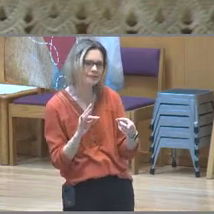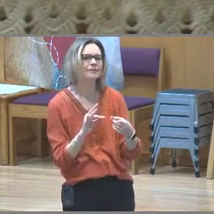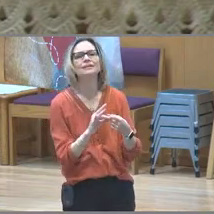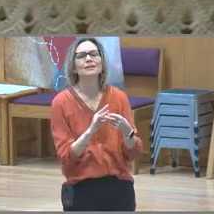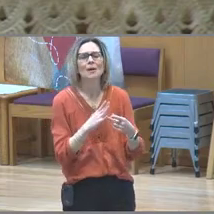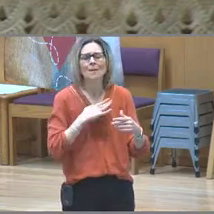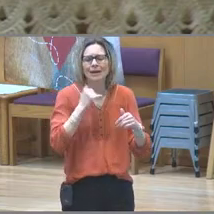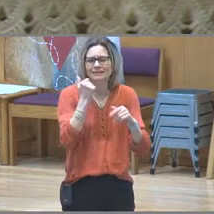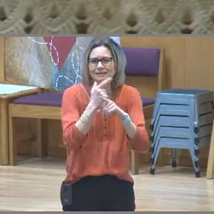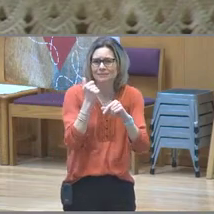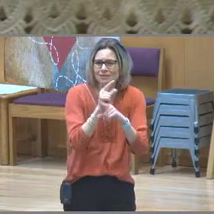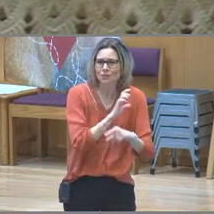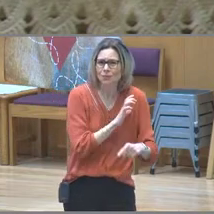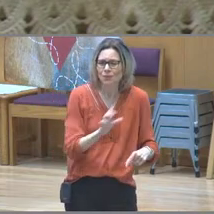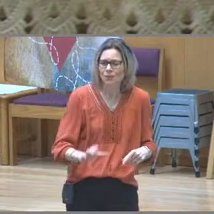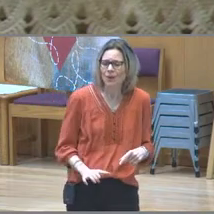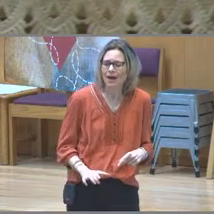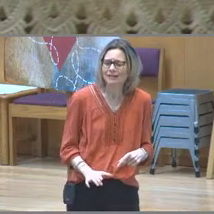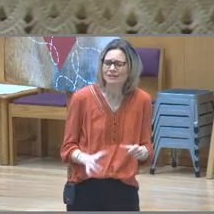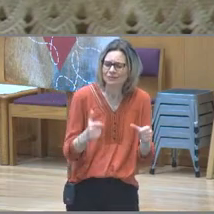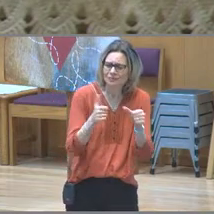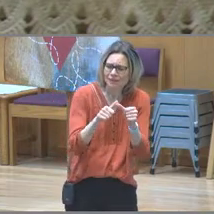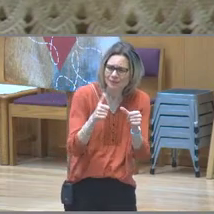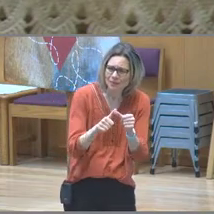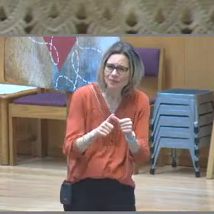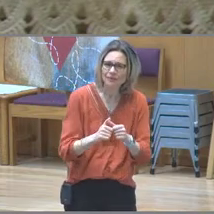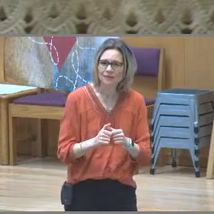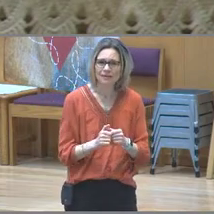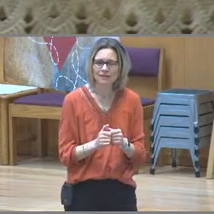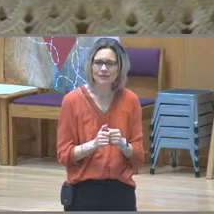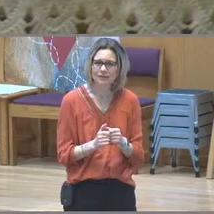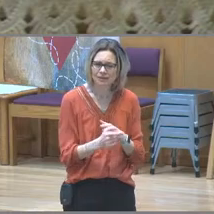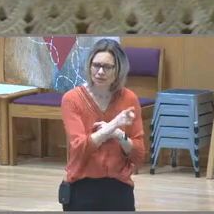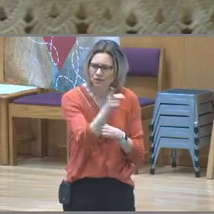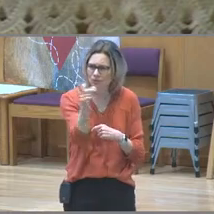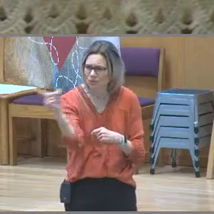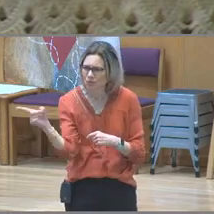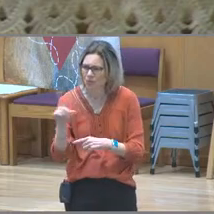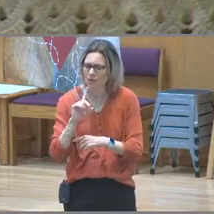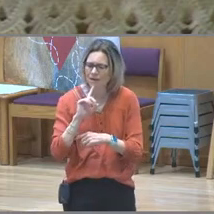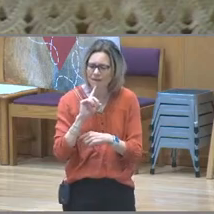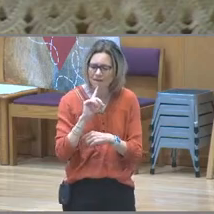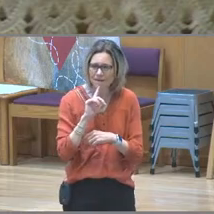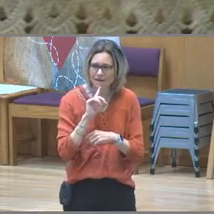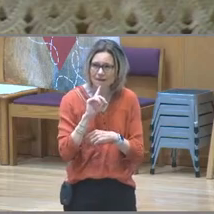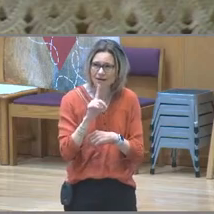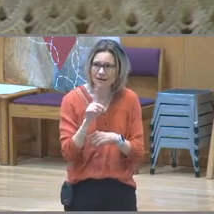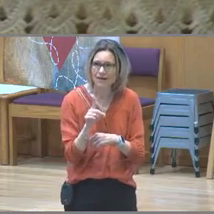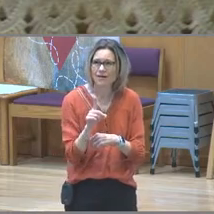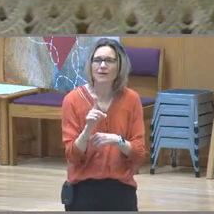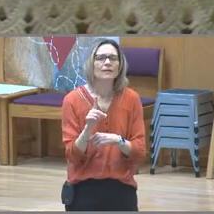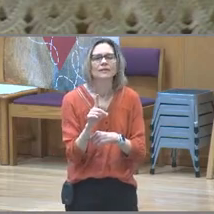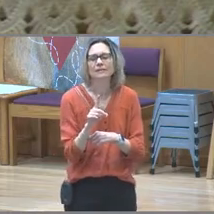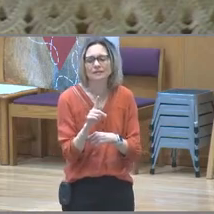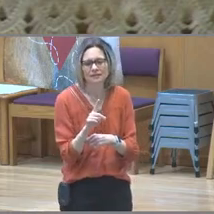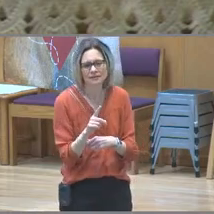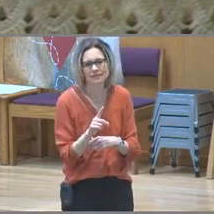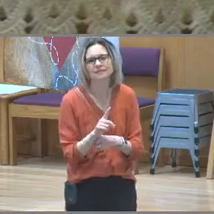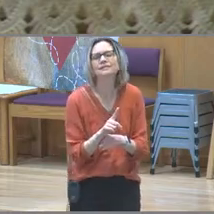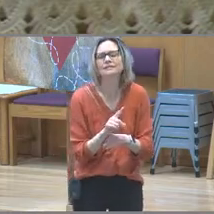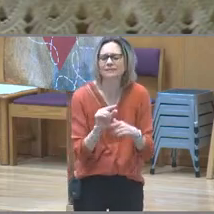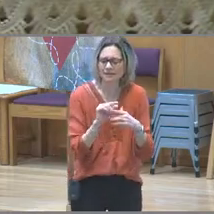my siblings in Christ, remember this. You are seen. You